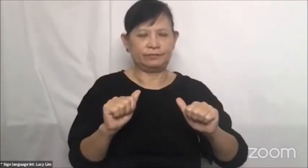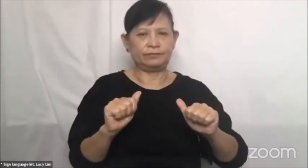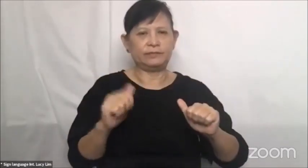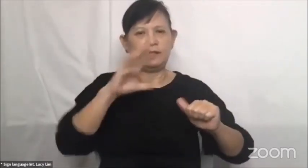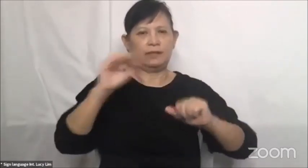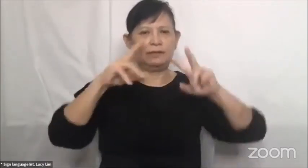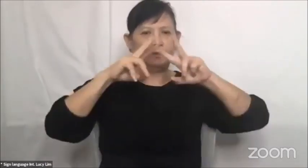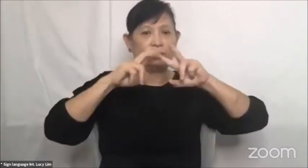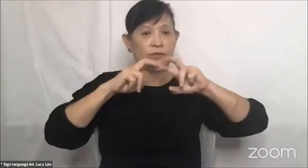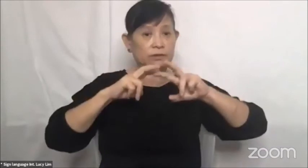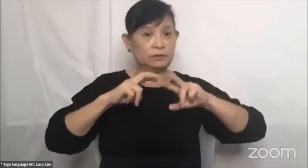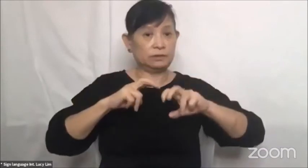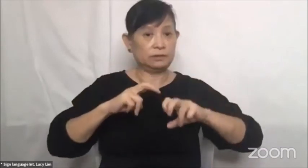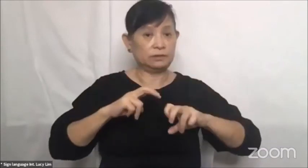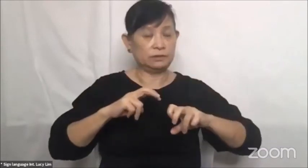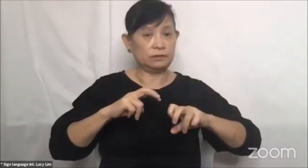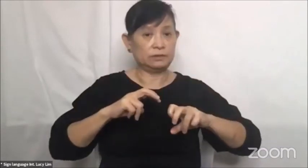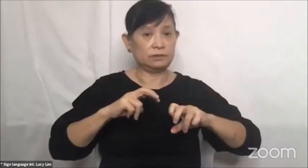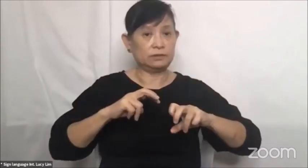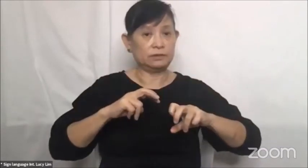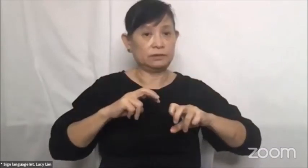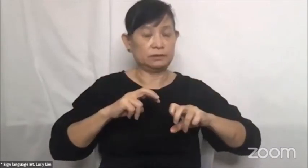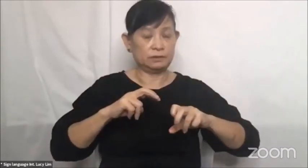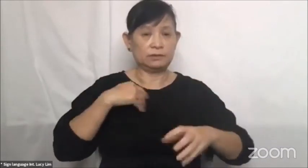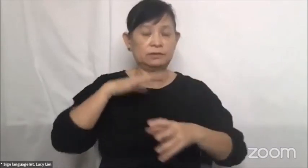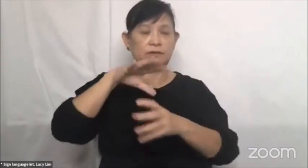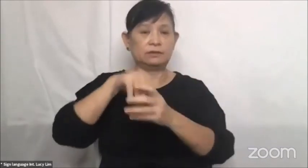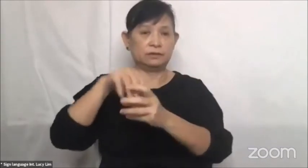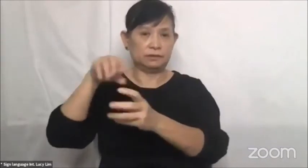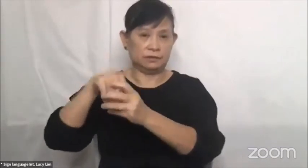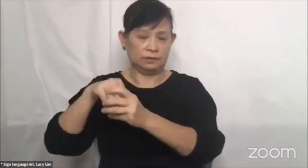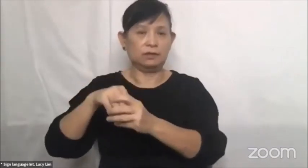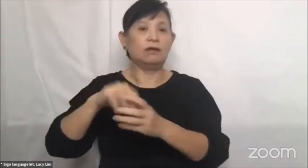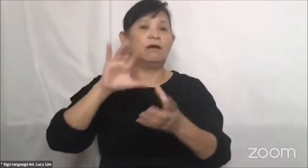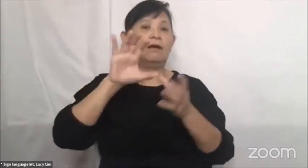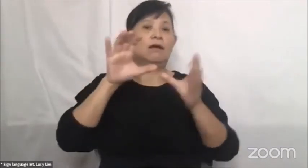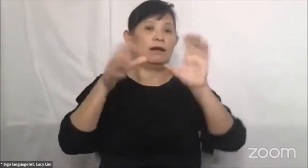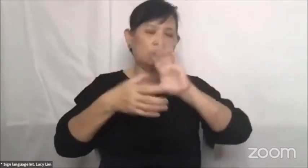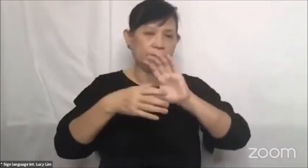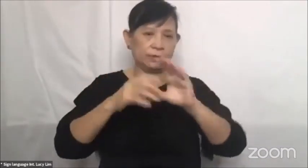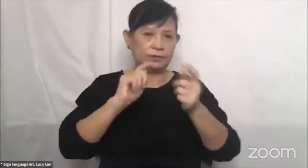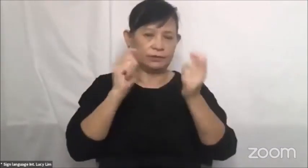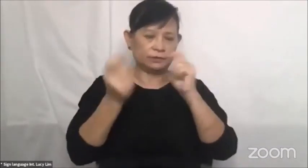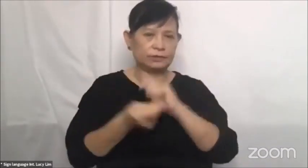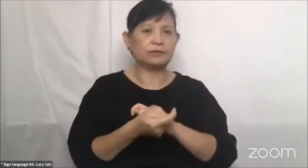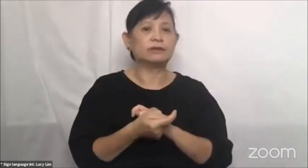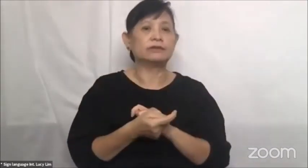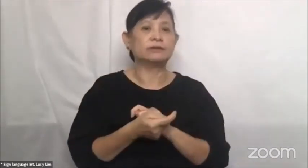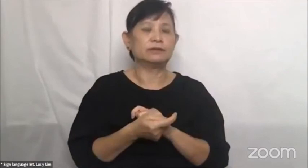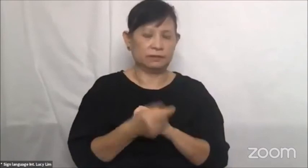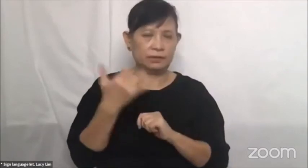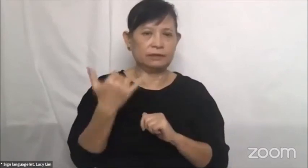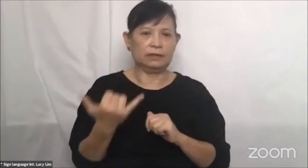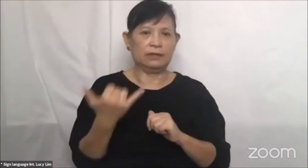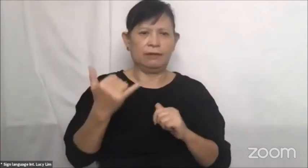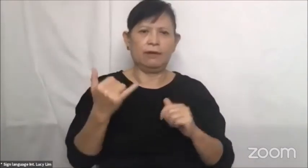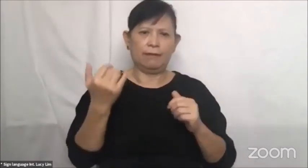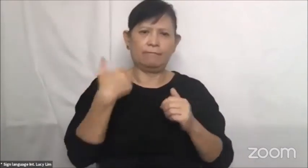doing now, including also climate change. Several research is actually happening at the moment